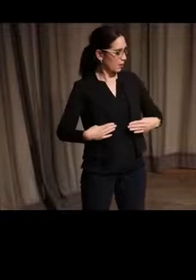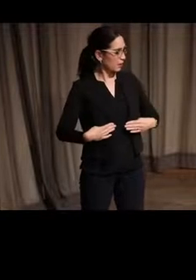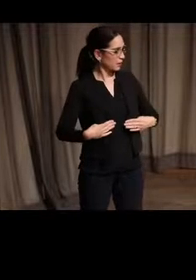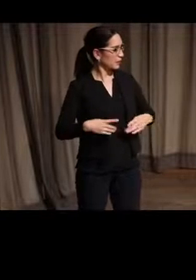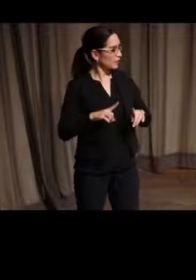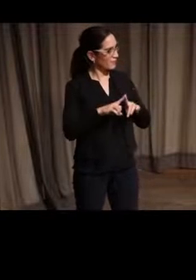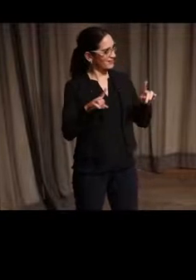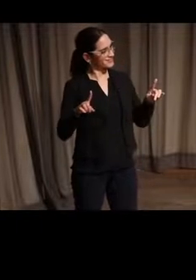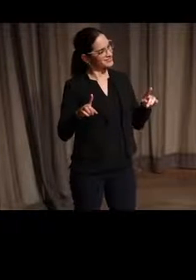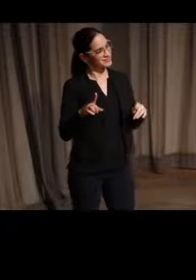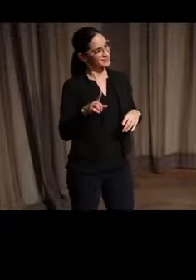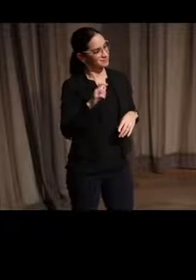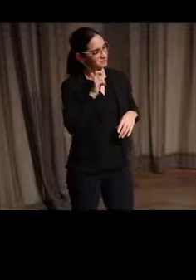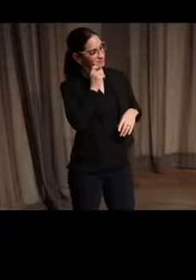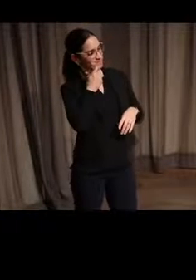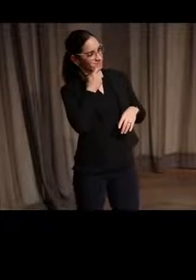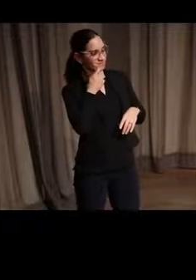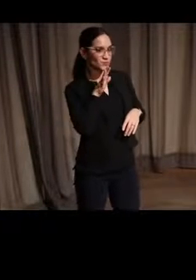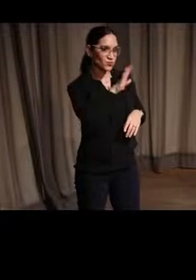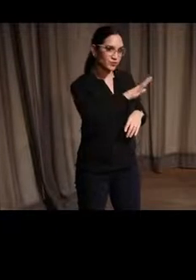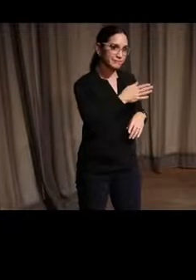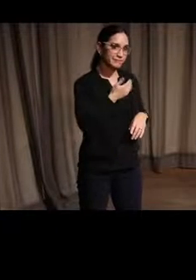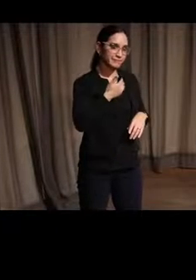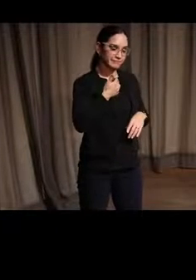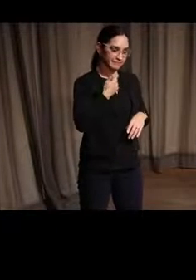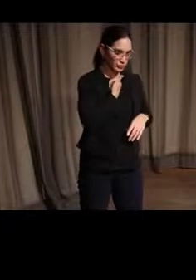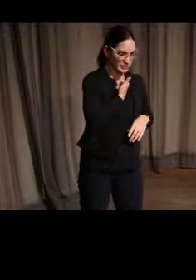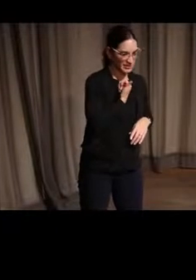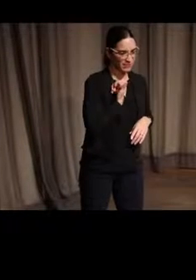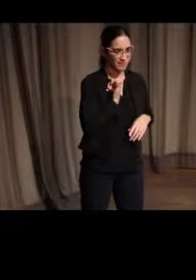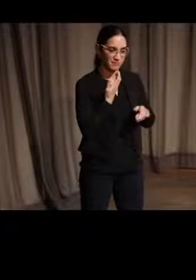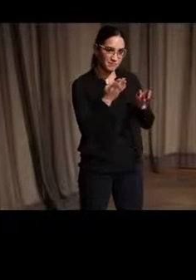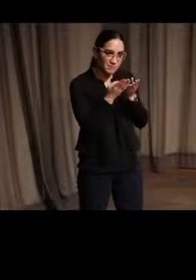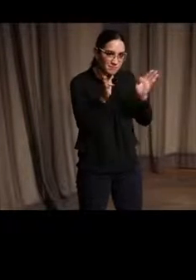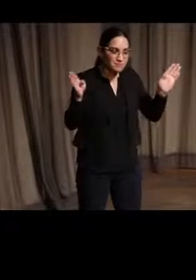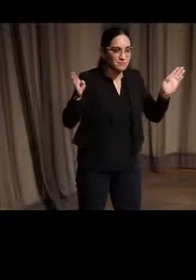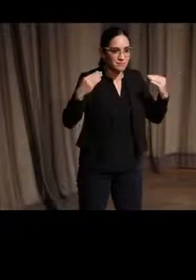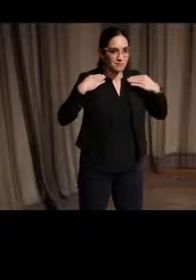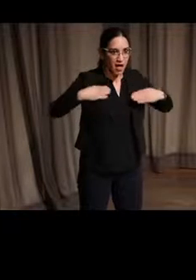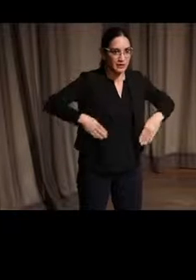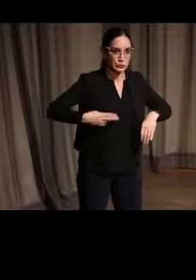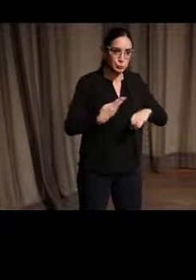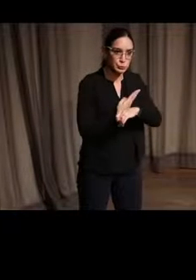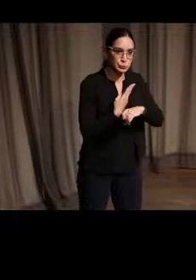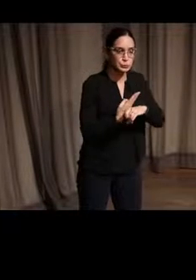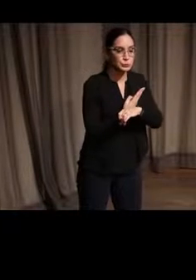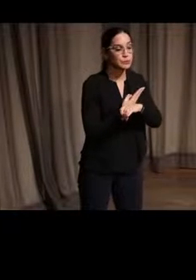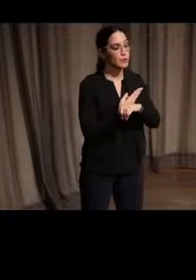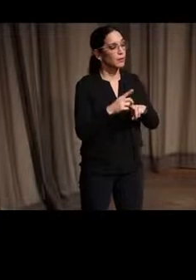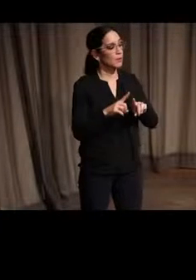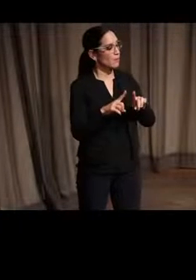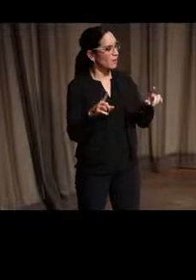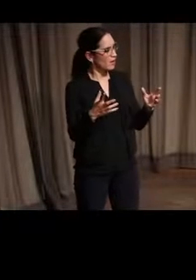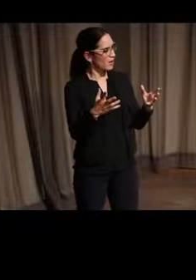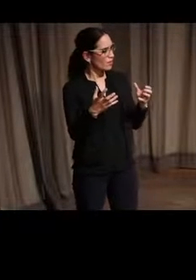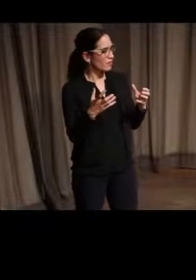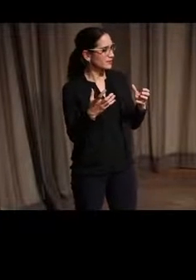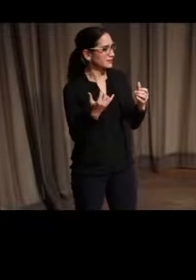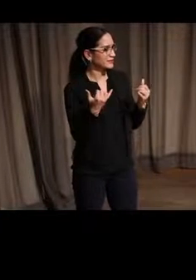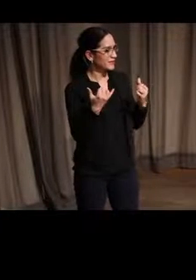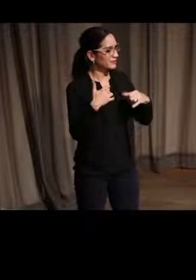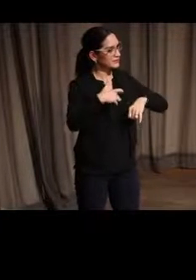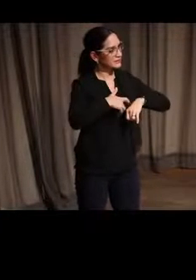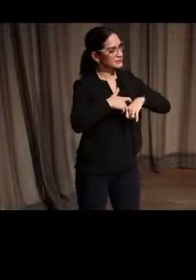show, because you're in it, right? You're submerged in the pool, you're screaming in the pool. And so I'm just, you know, I would like to kind of have a